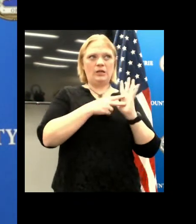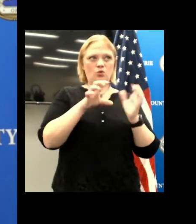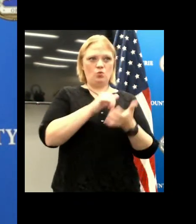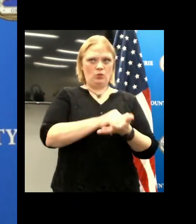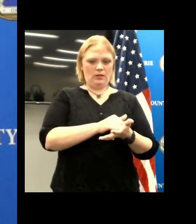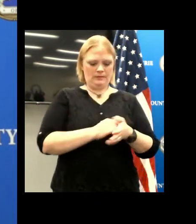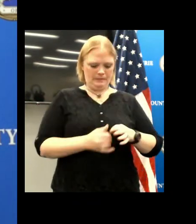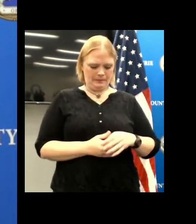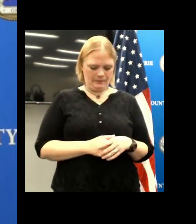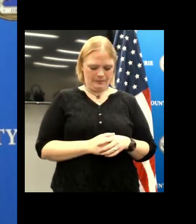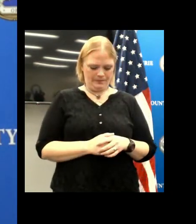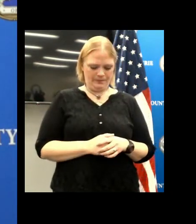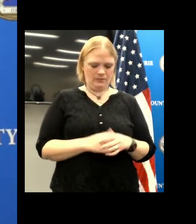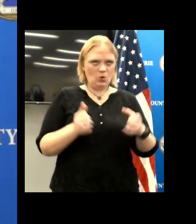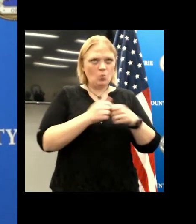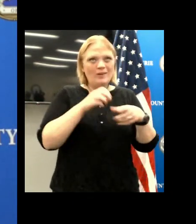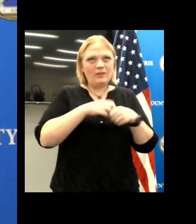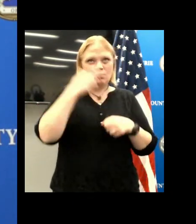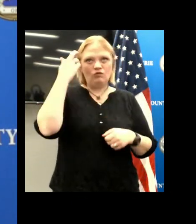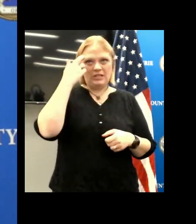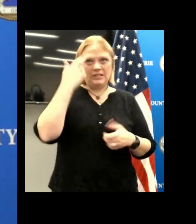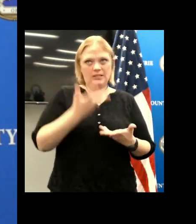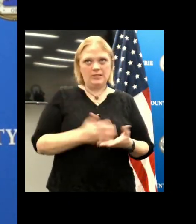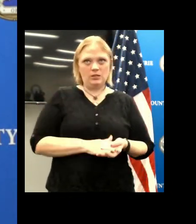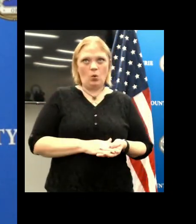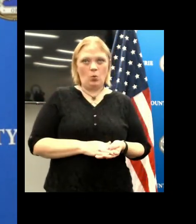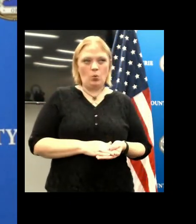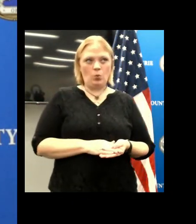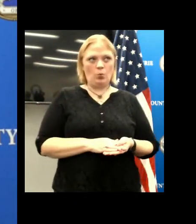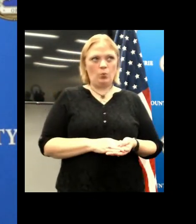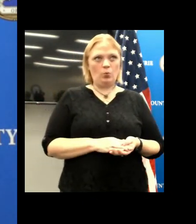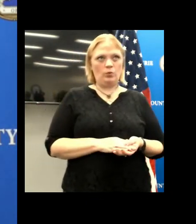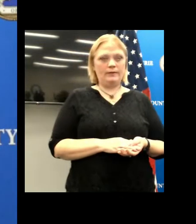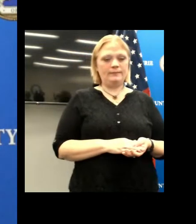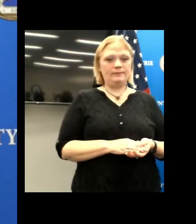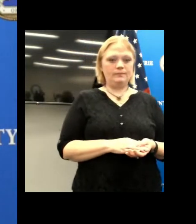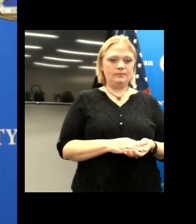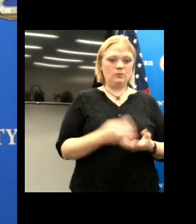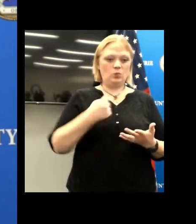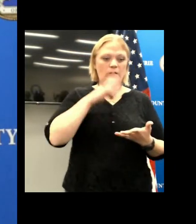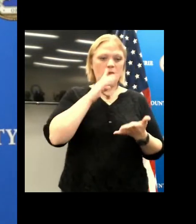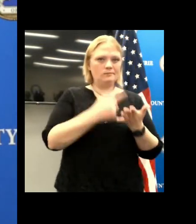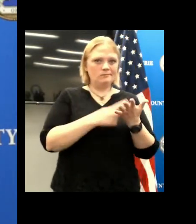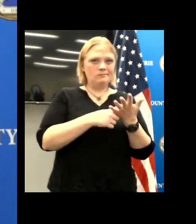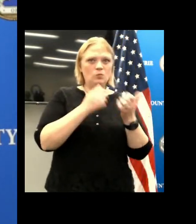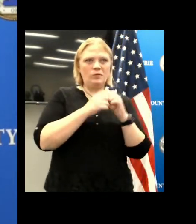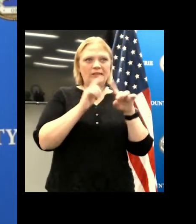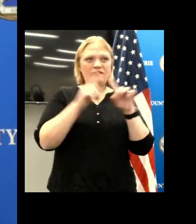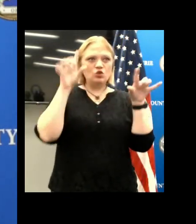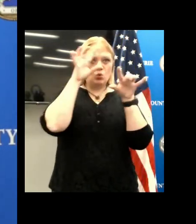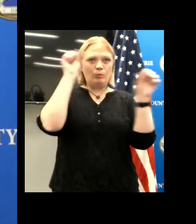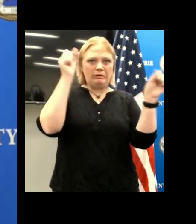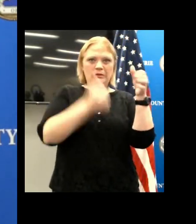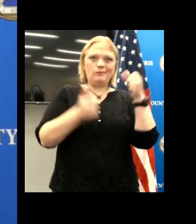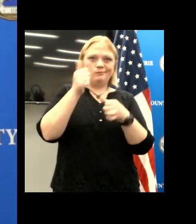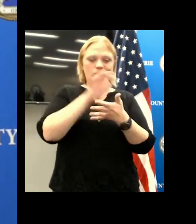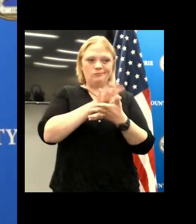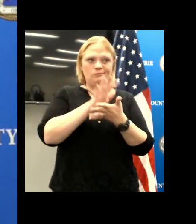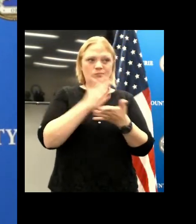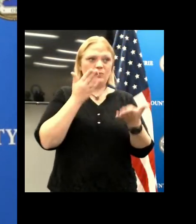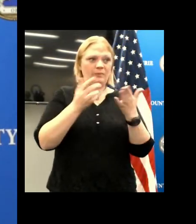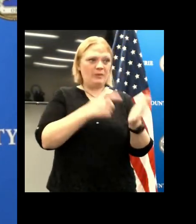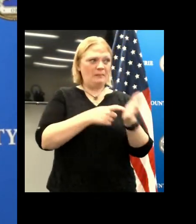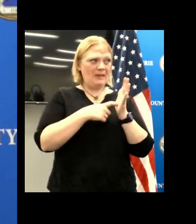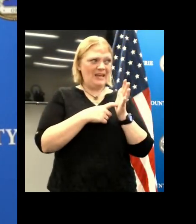within reason. So we're going to talk to the superintendents, and I think we're going to probably mandate